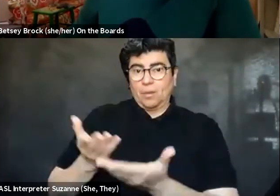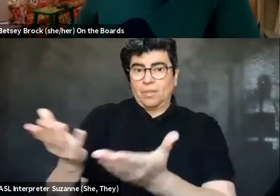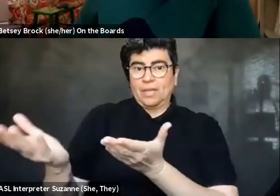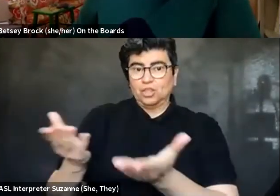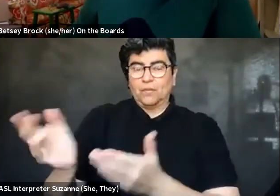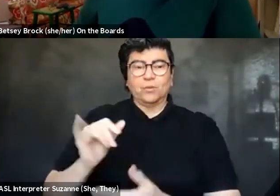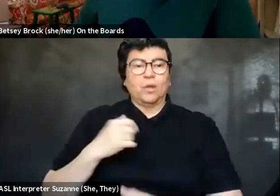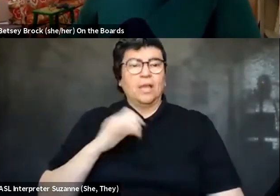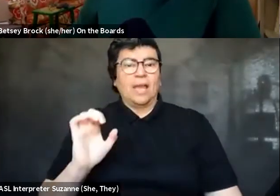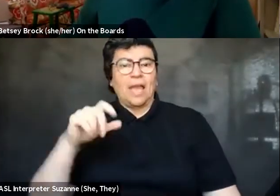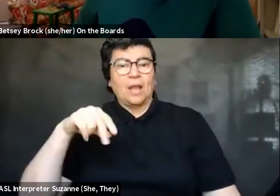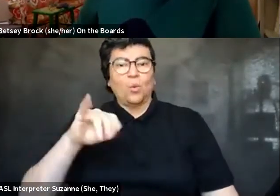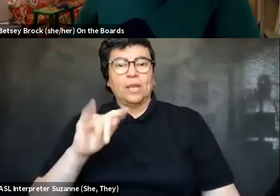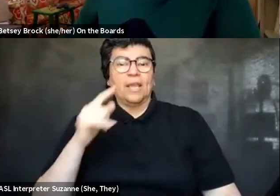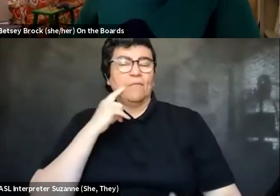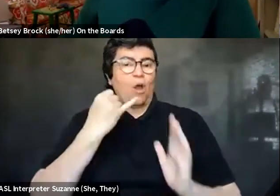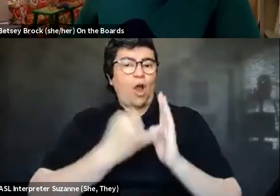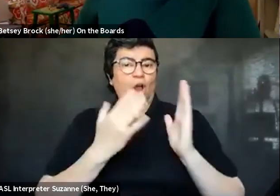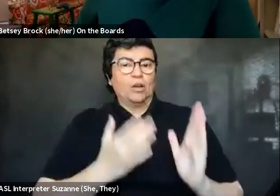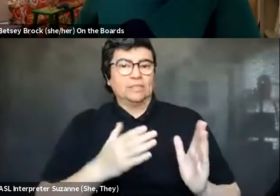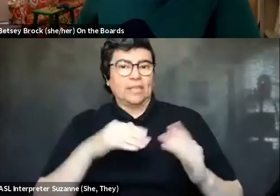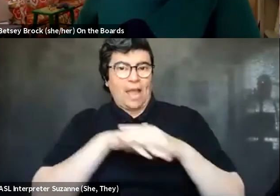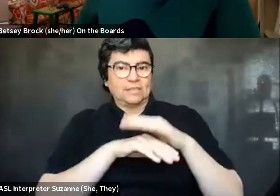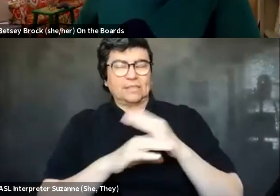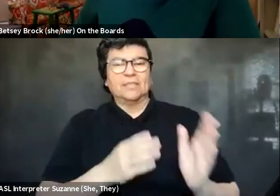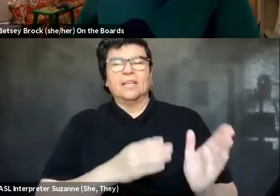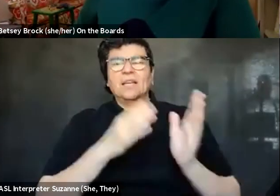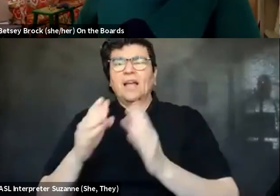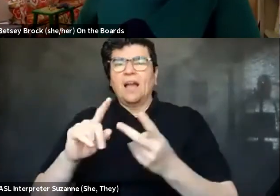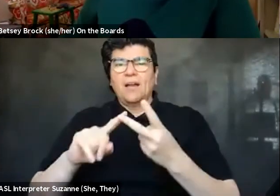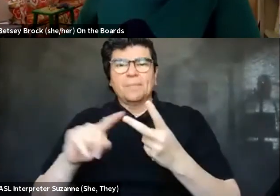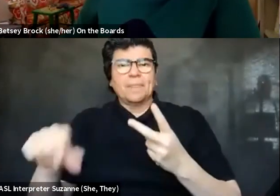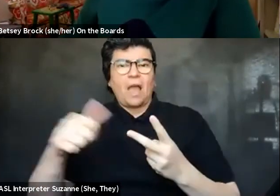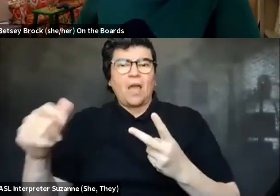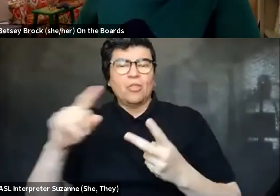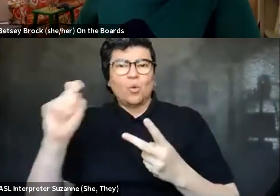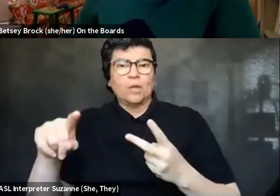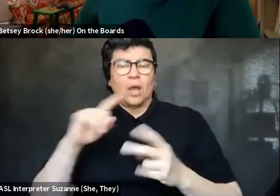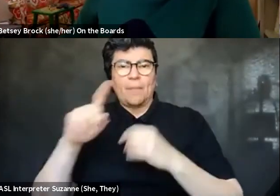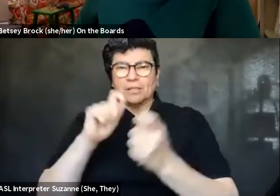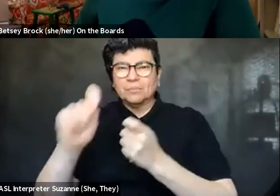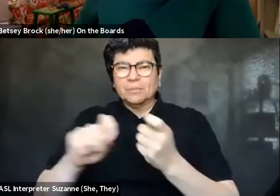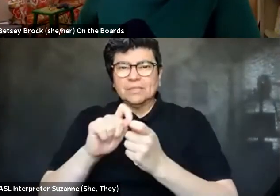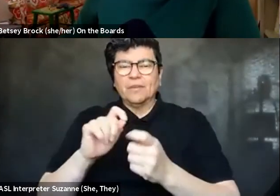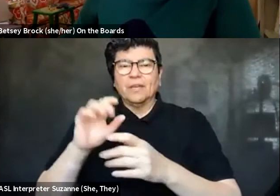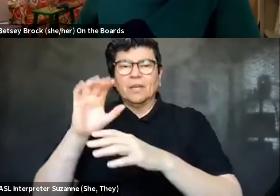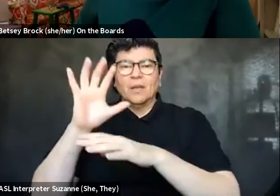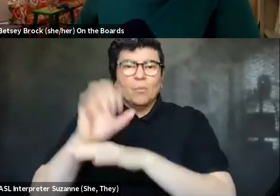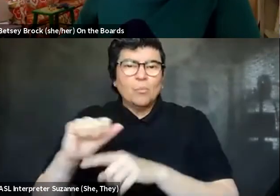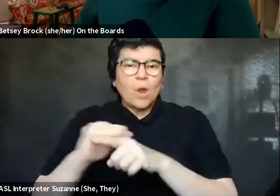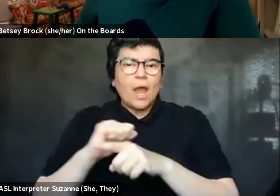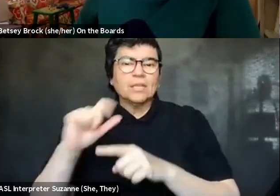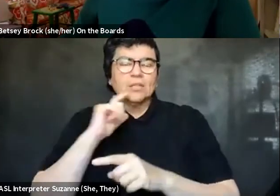So equity on the artist access front. And then there is another question on specific practices or procedures within